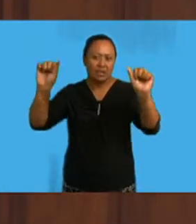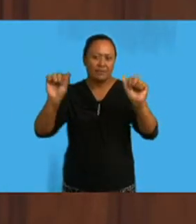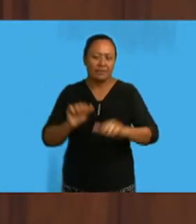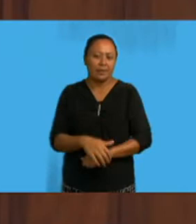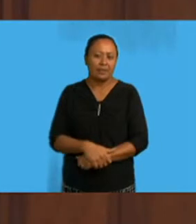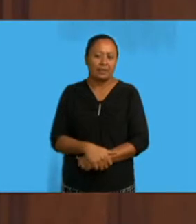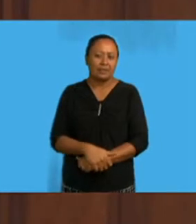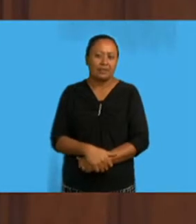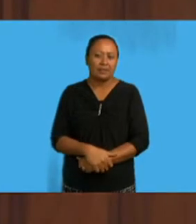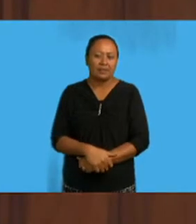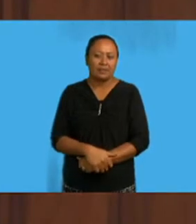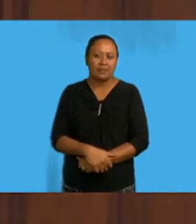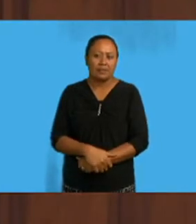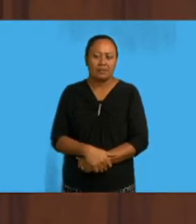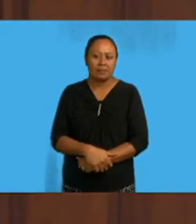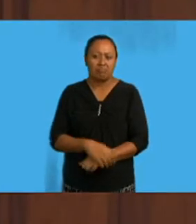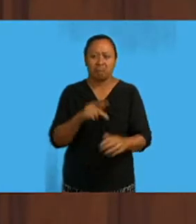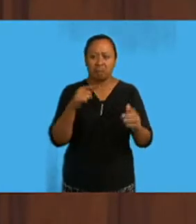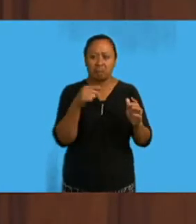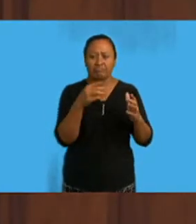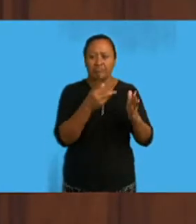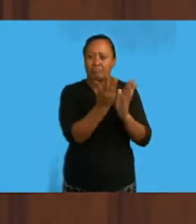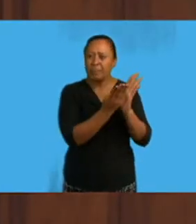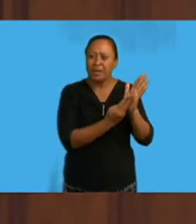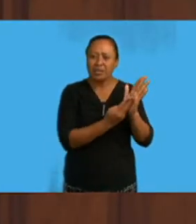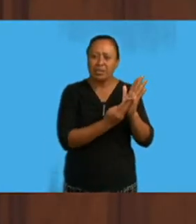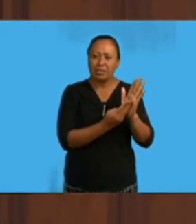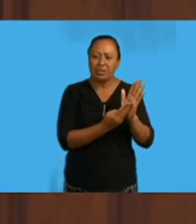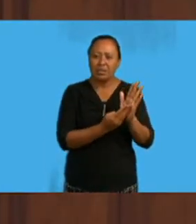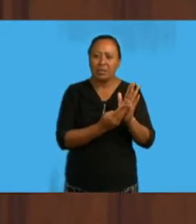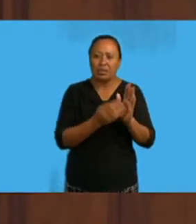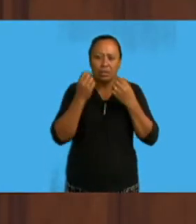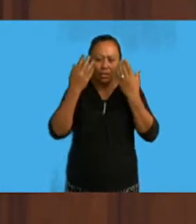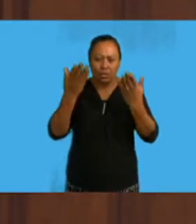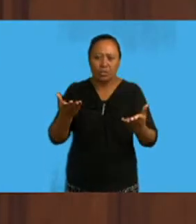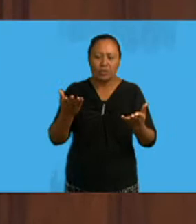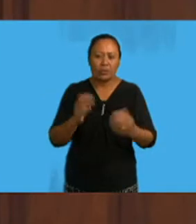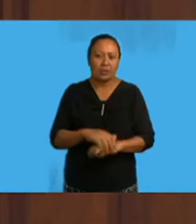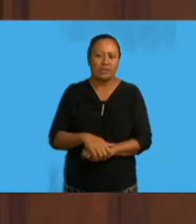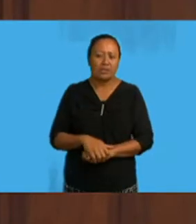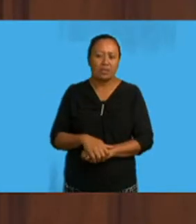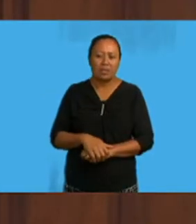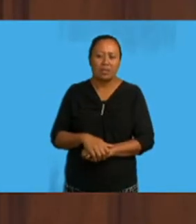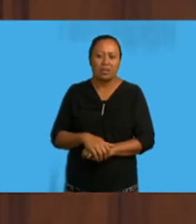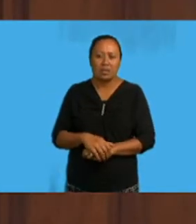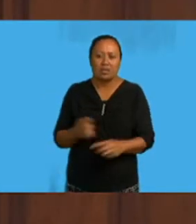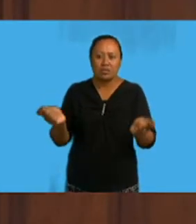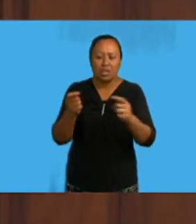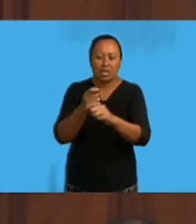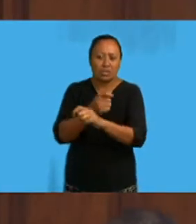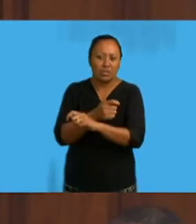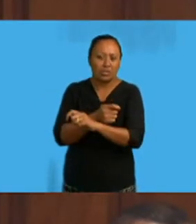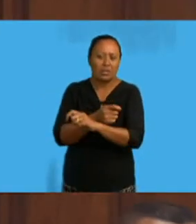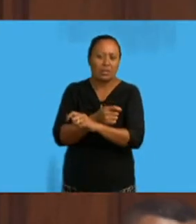ardently seek. This budget reflects our government's unwavering commitment to an indelible, transformative development that